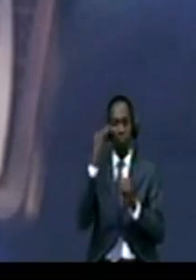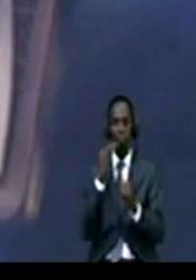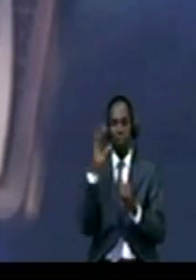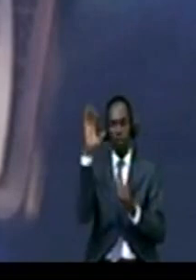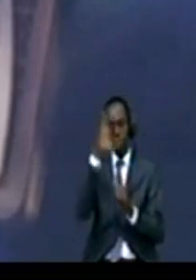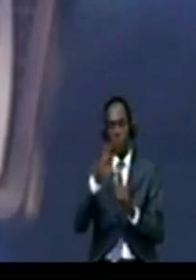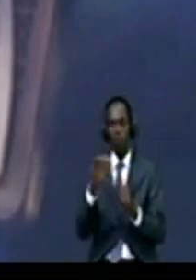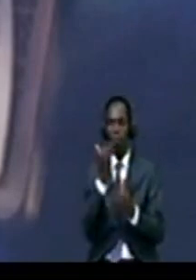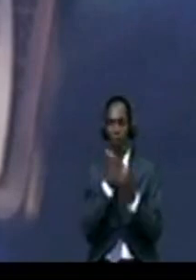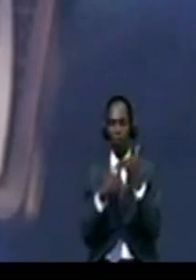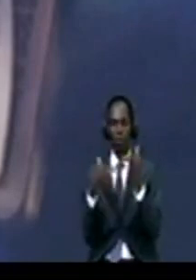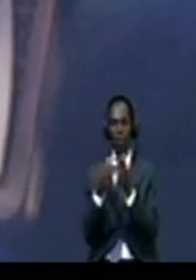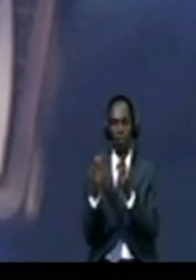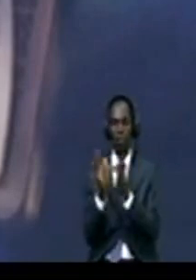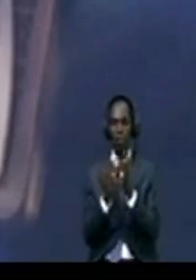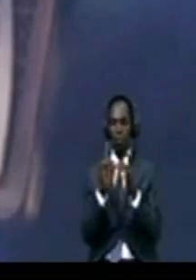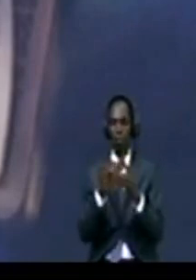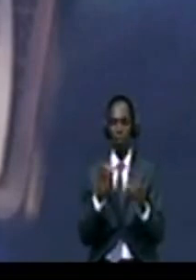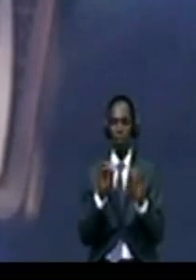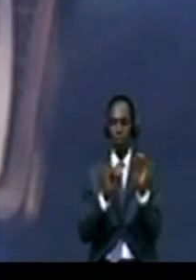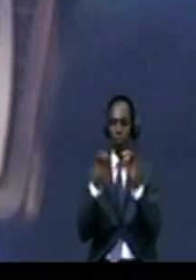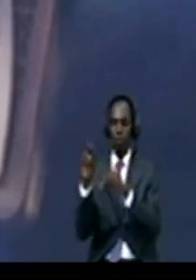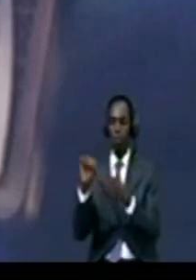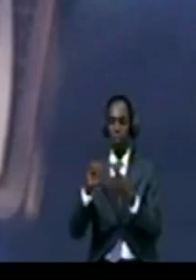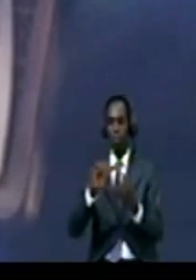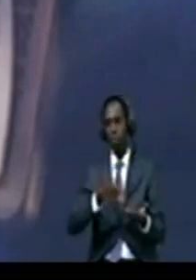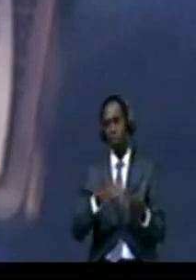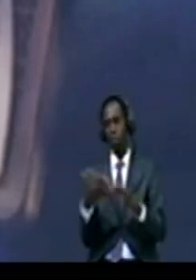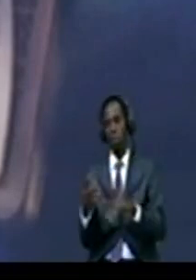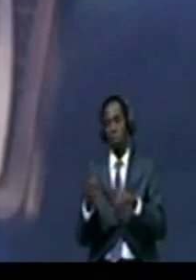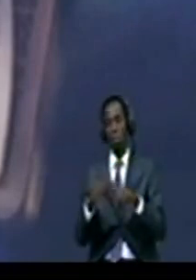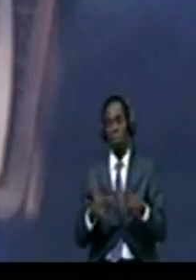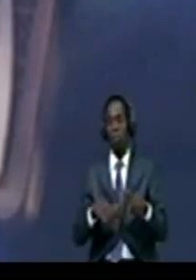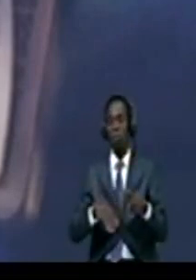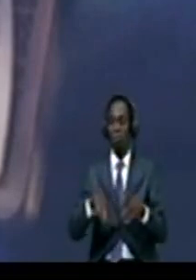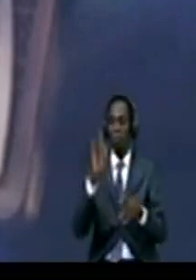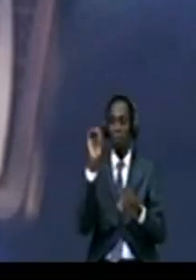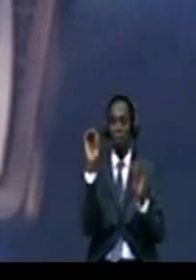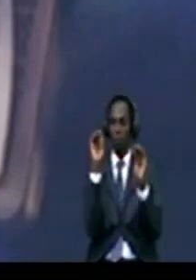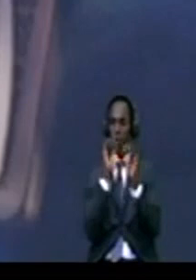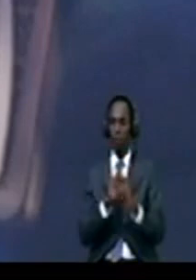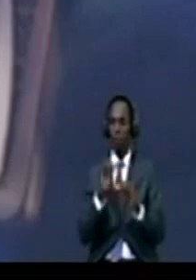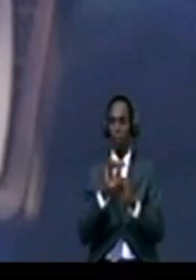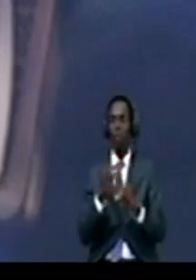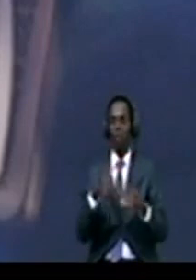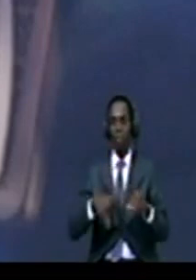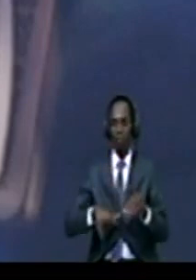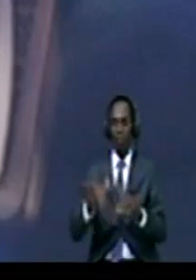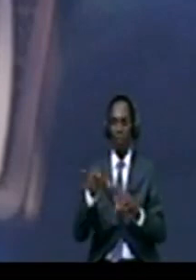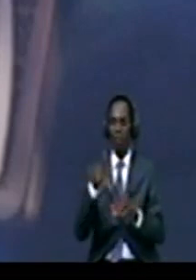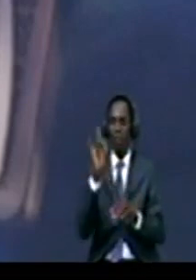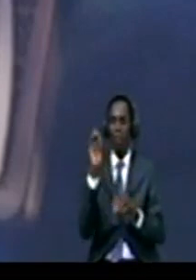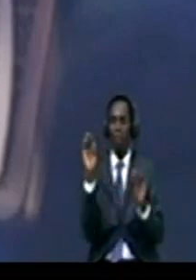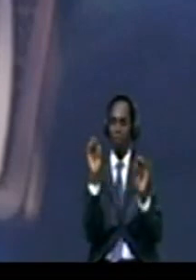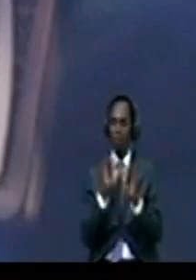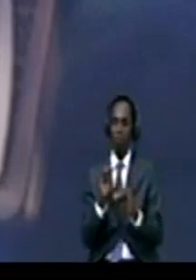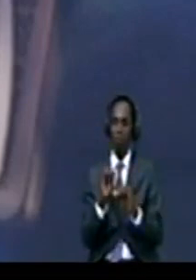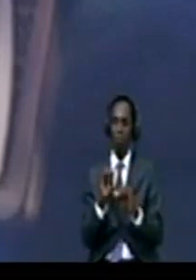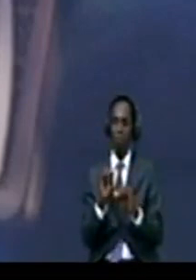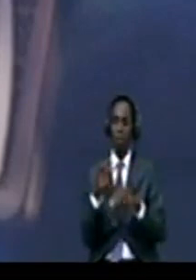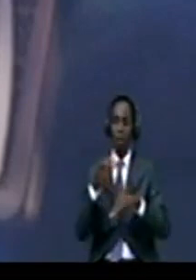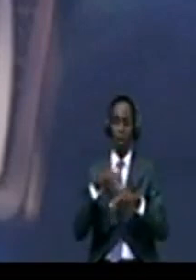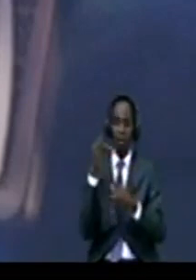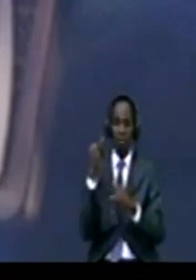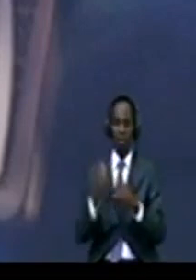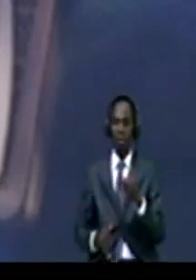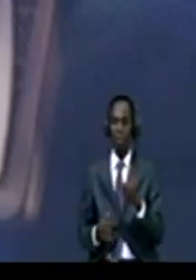Jesus to put him to death, but found none. Yea, though many false witnesses came, yet found they none. At the last